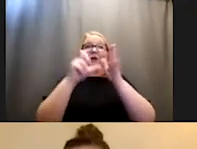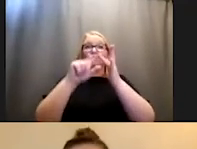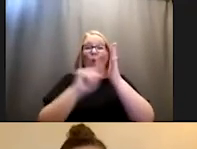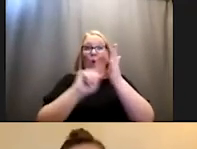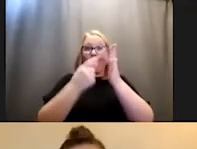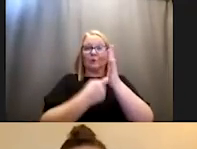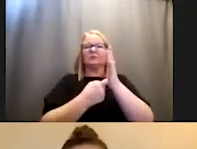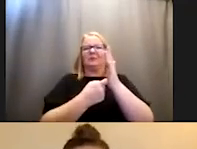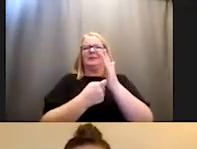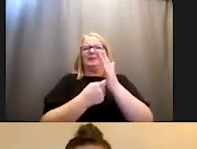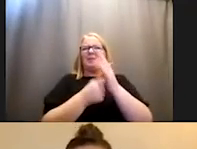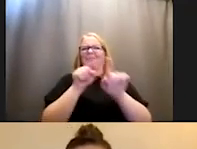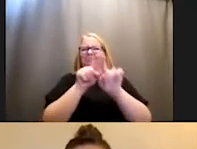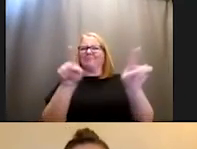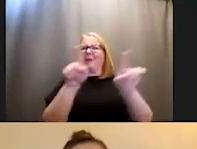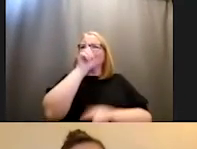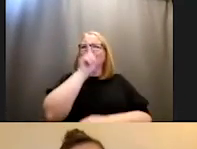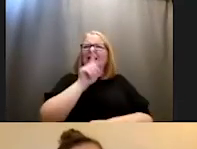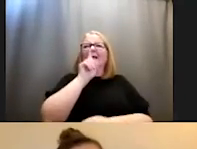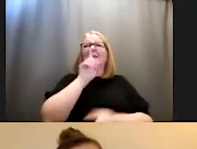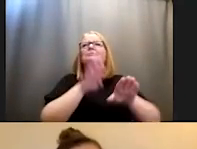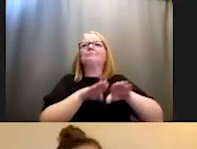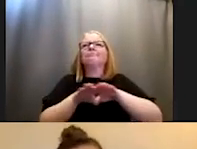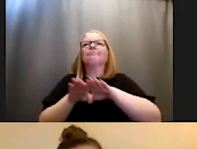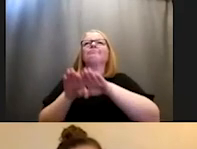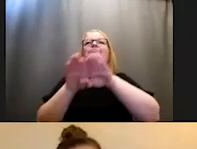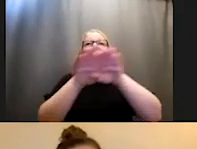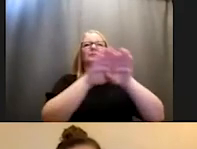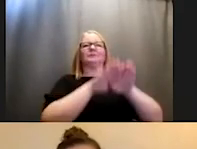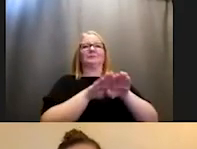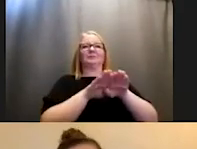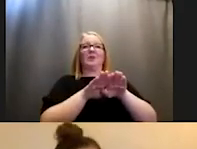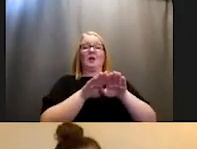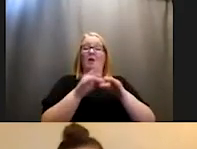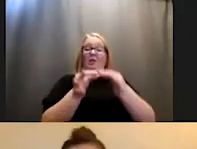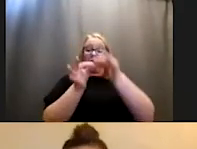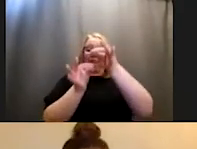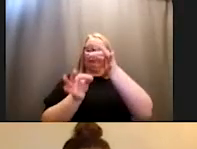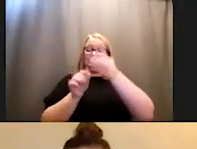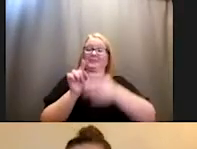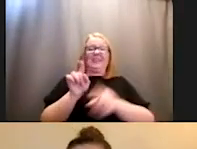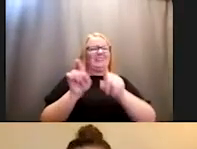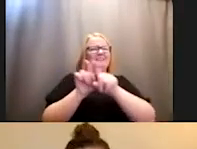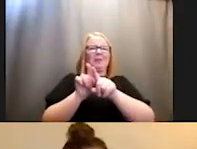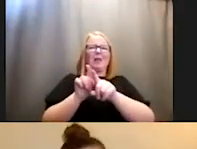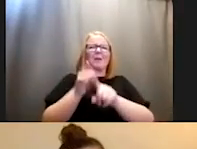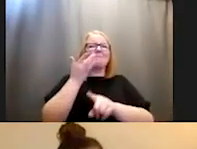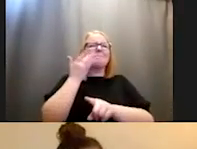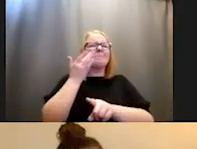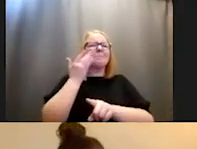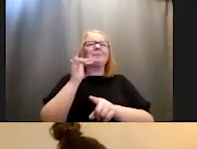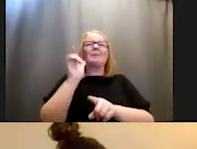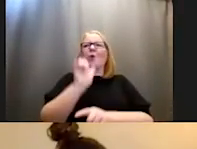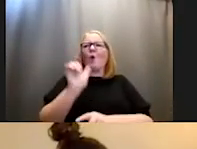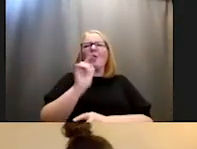and a lot of pink being represented. And also the color of the cosmetics themselves. There's corals, there's reds, there's pinks, but there's